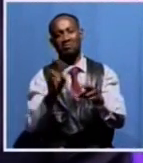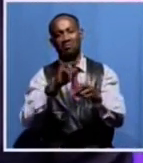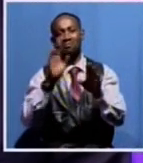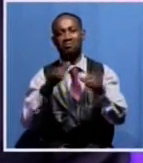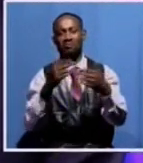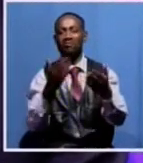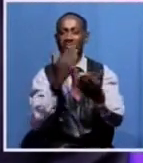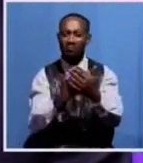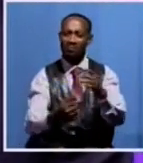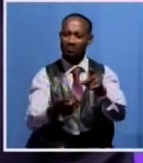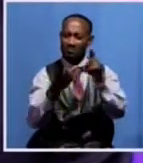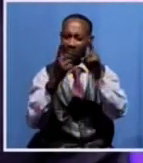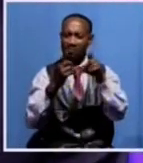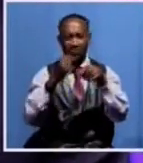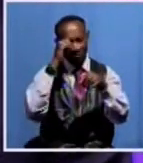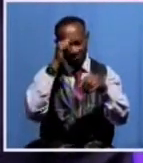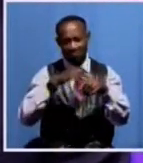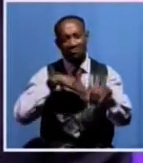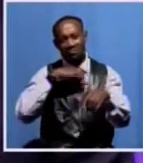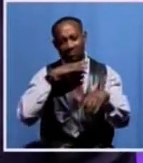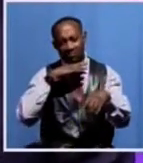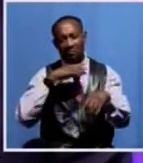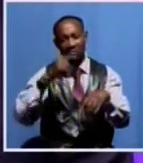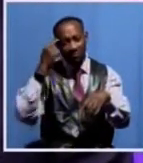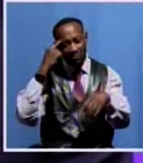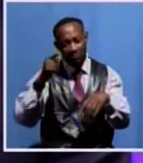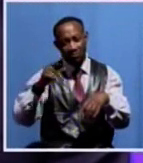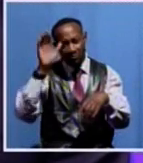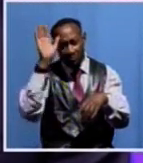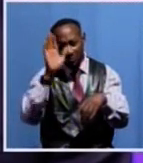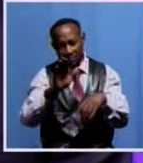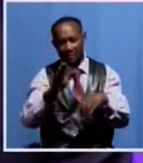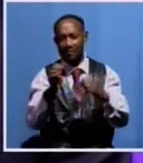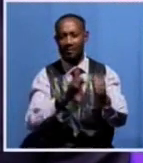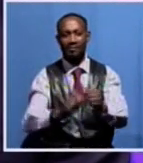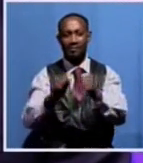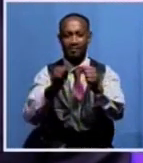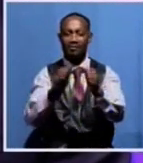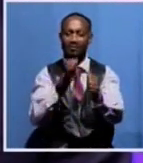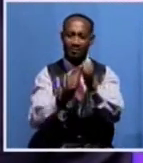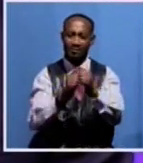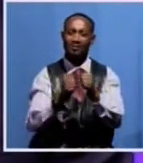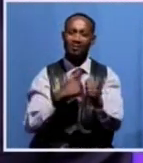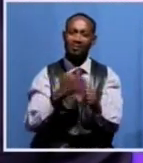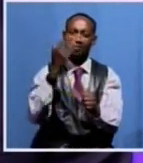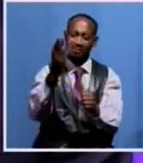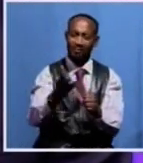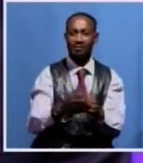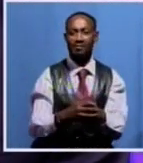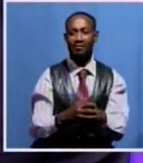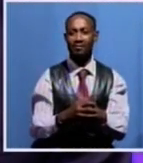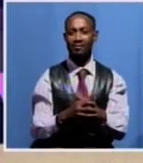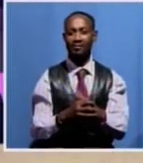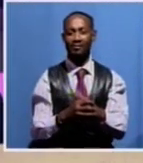of adequacy of enforcement of our own systems that we agreed to implement. Now we can